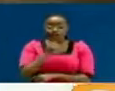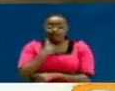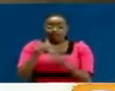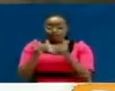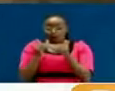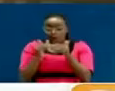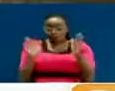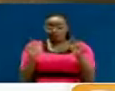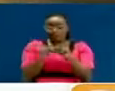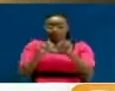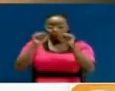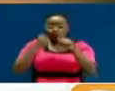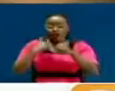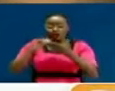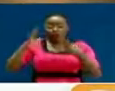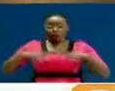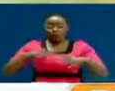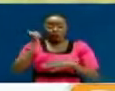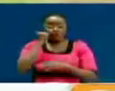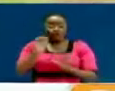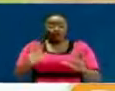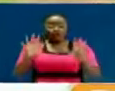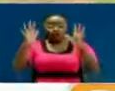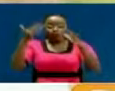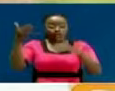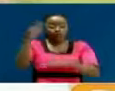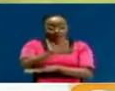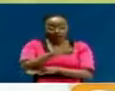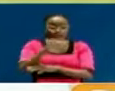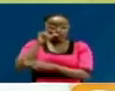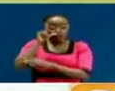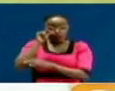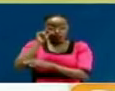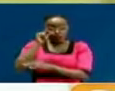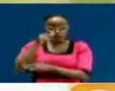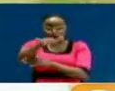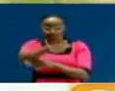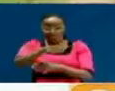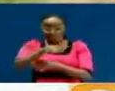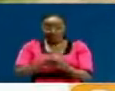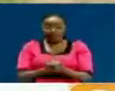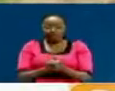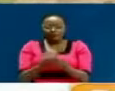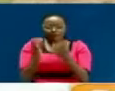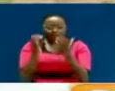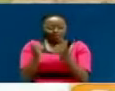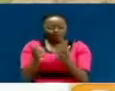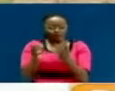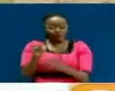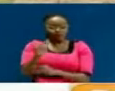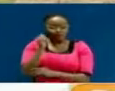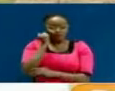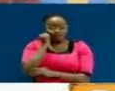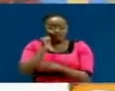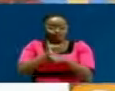phase reopening may result in a spike as holidaygoers troop back to the coastal region. In terms of the intensity of the